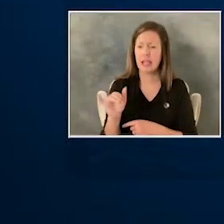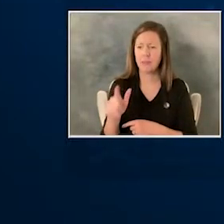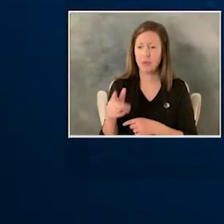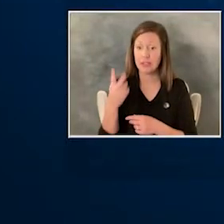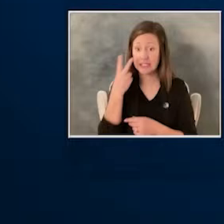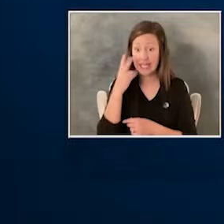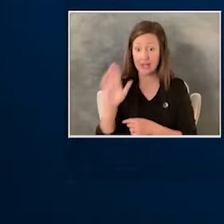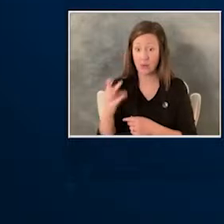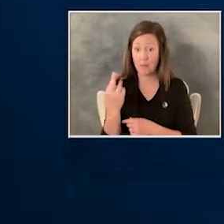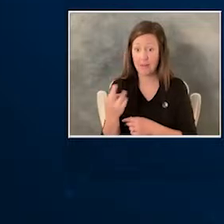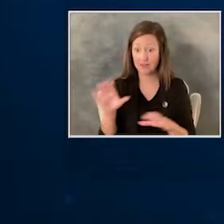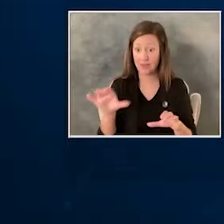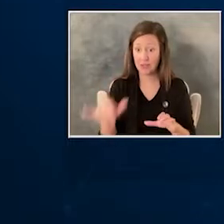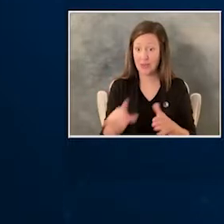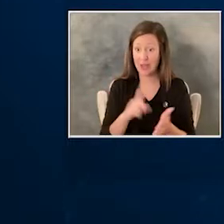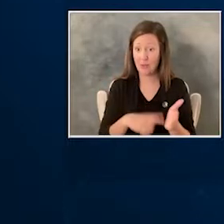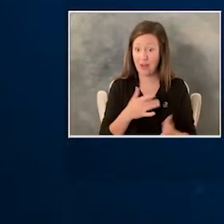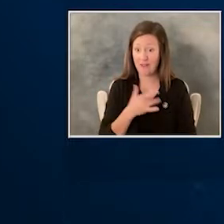do that?